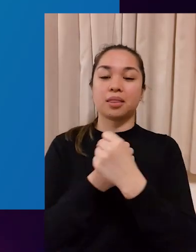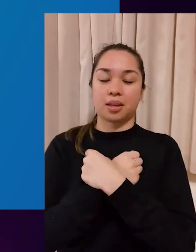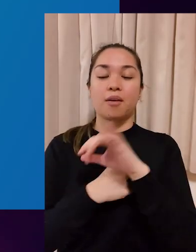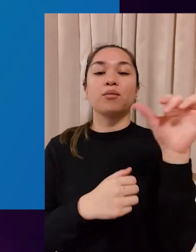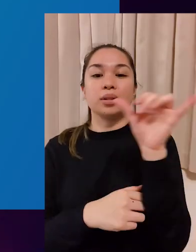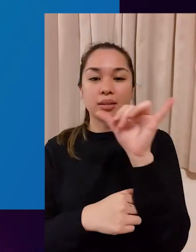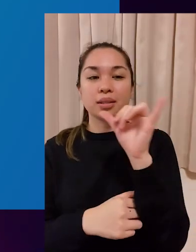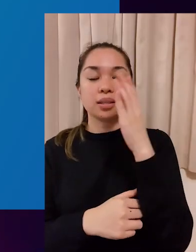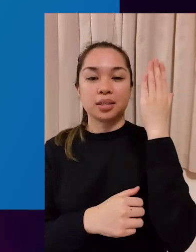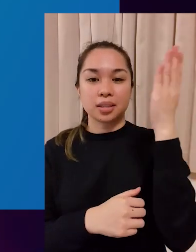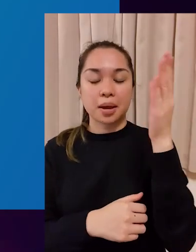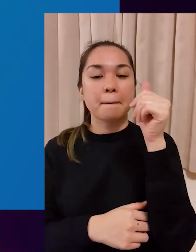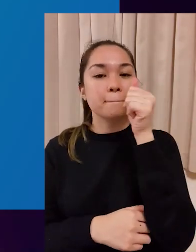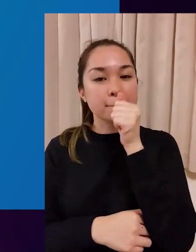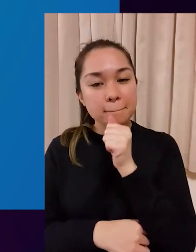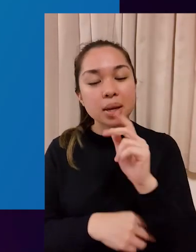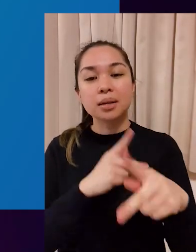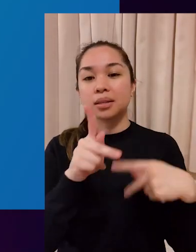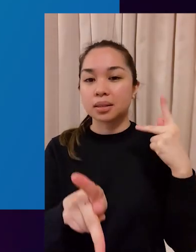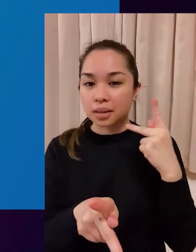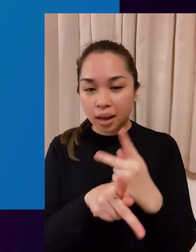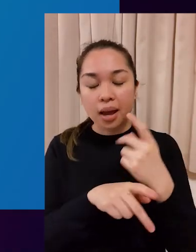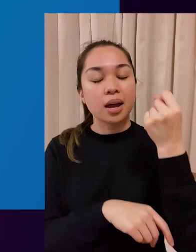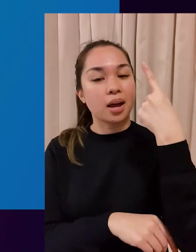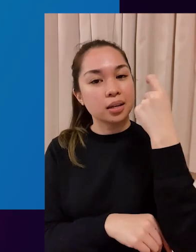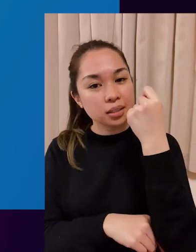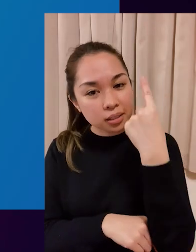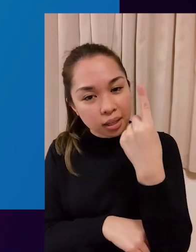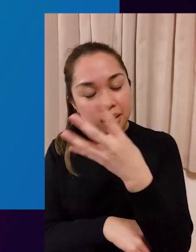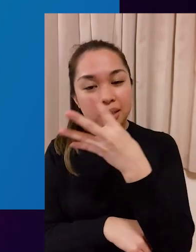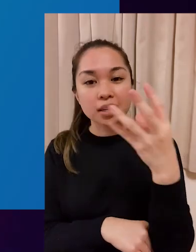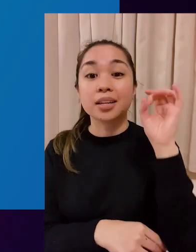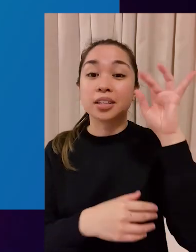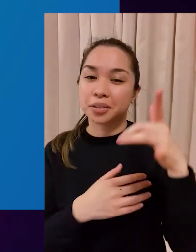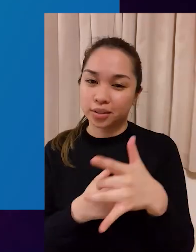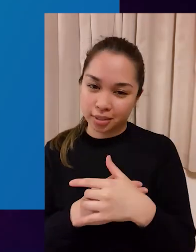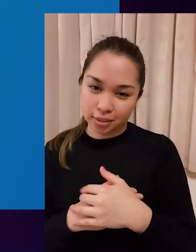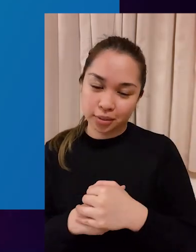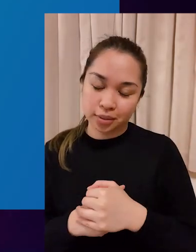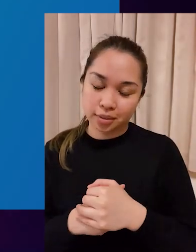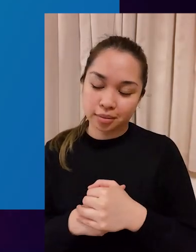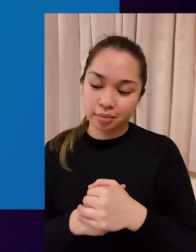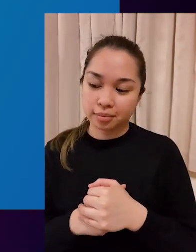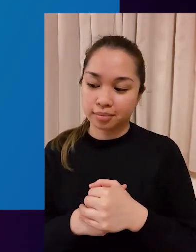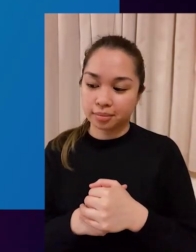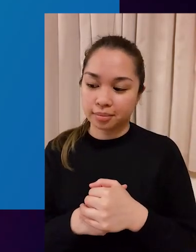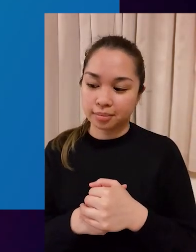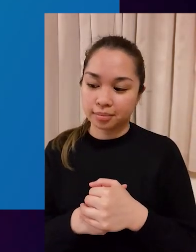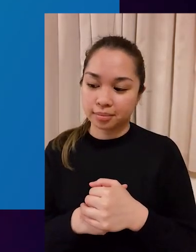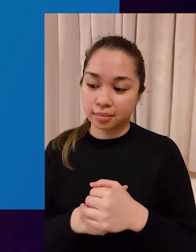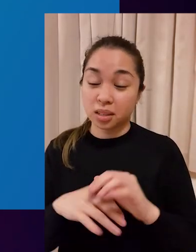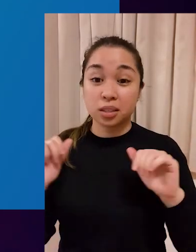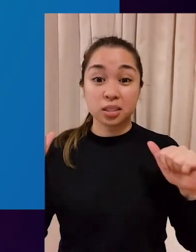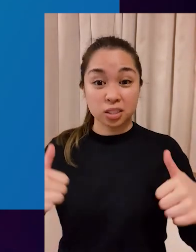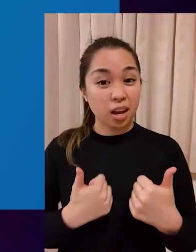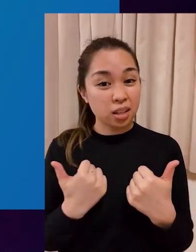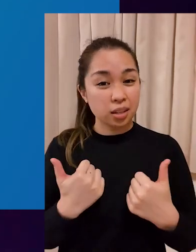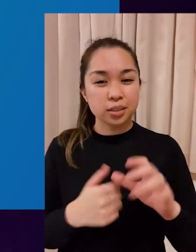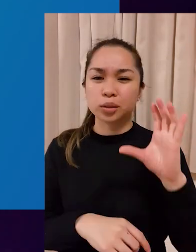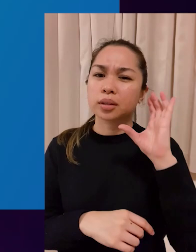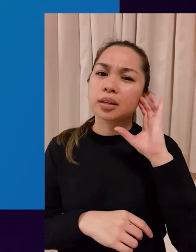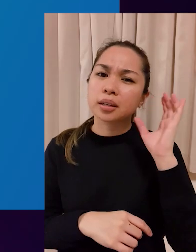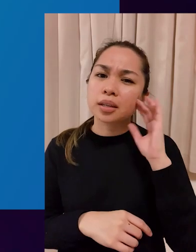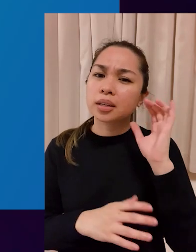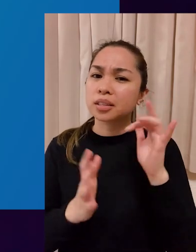be patient and kind, to be understanding, and to be gracious toward my brothers and sisters. Challenge to